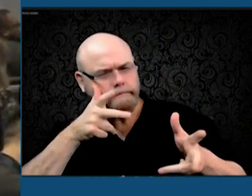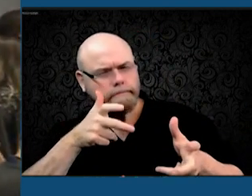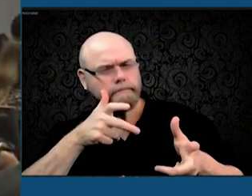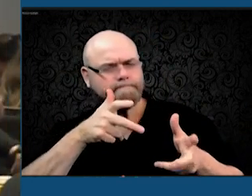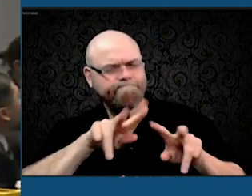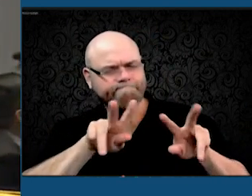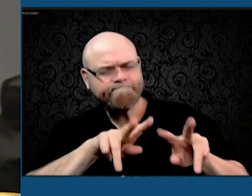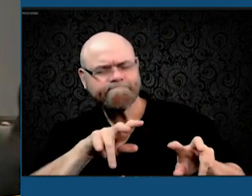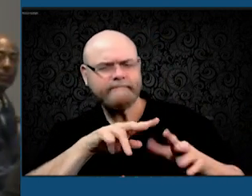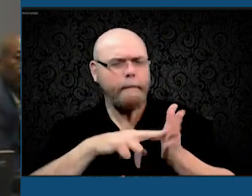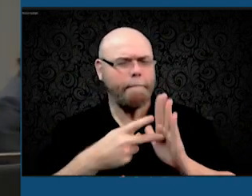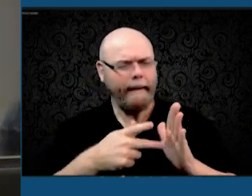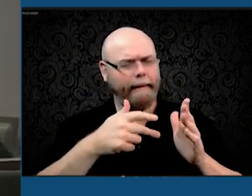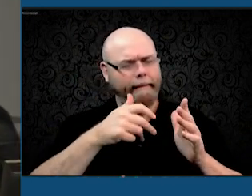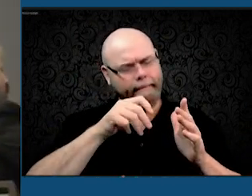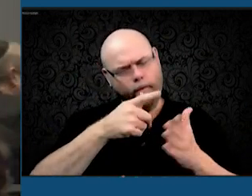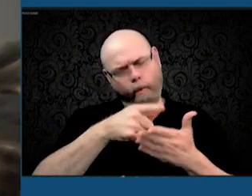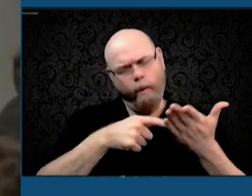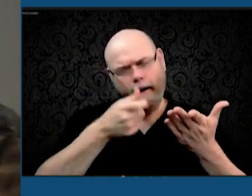information that I can glean from all of you.